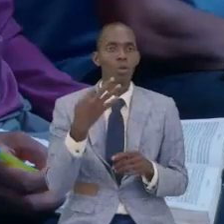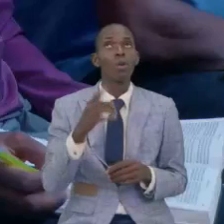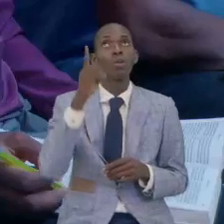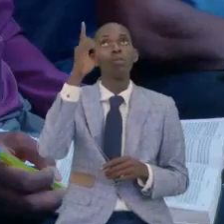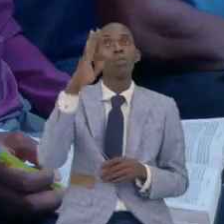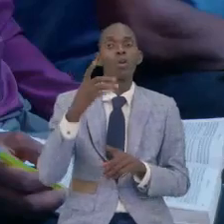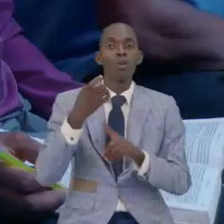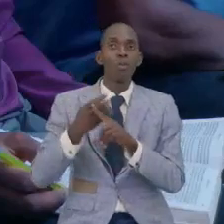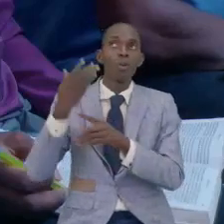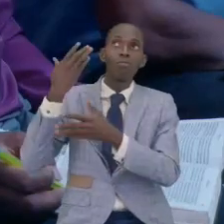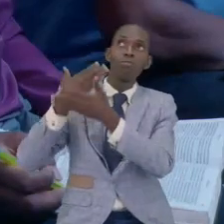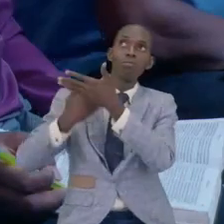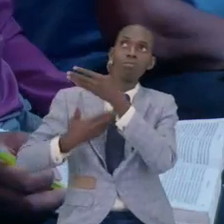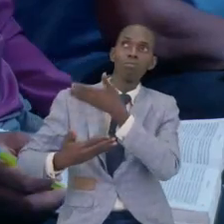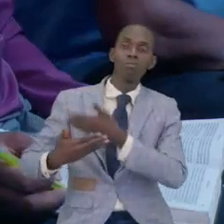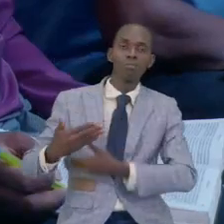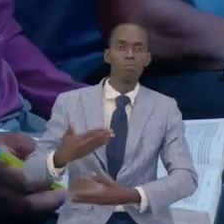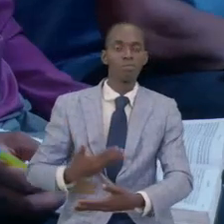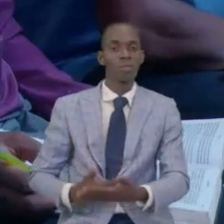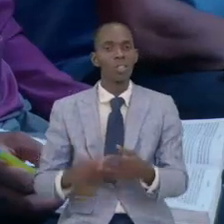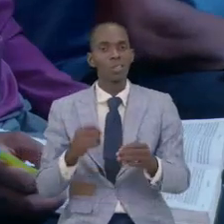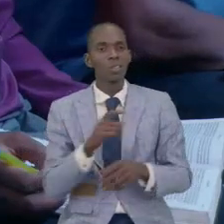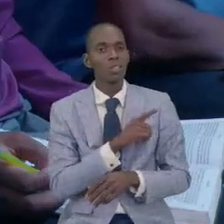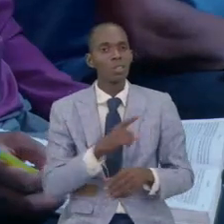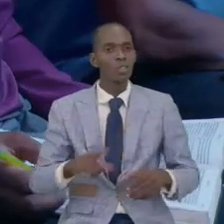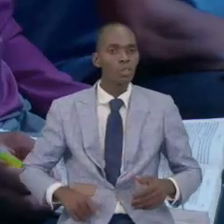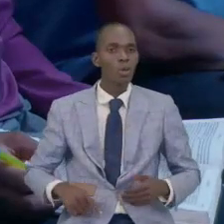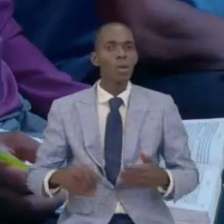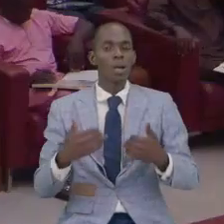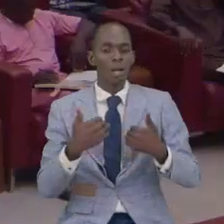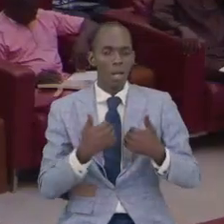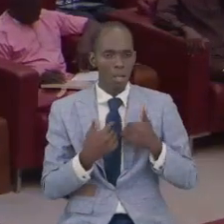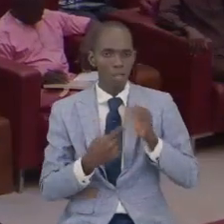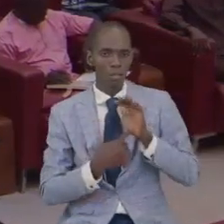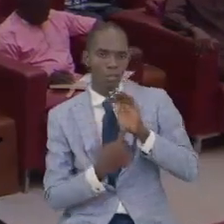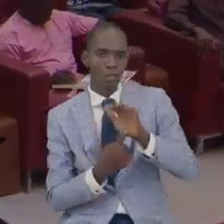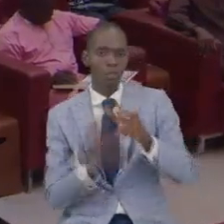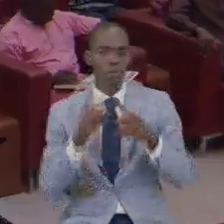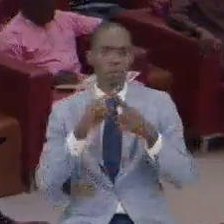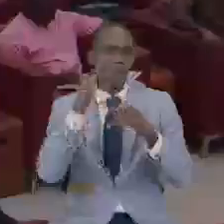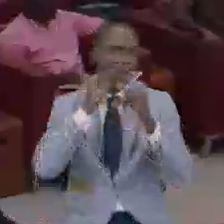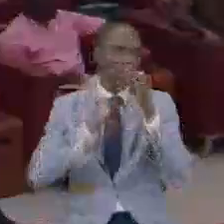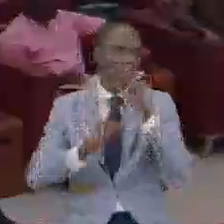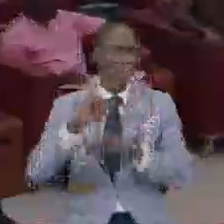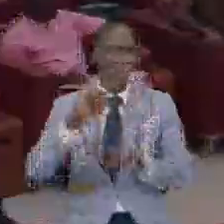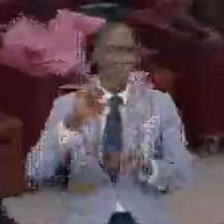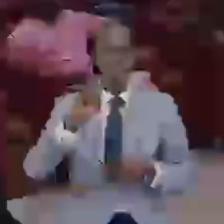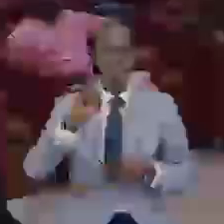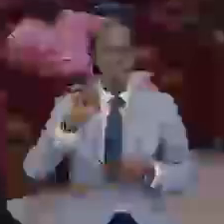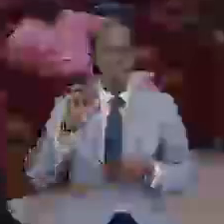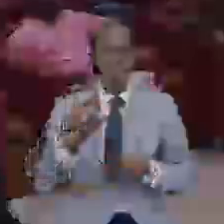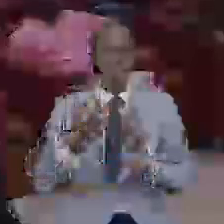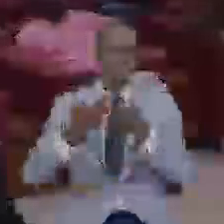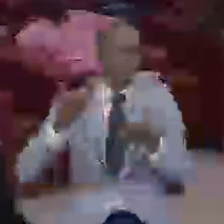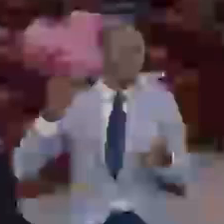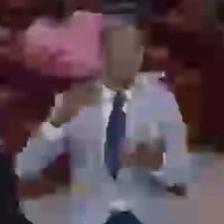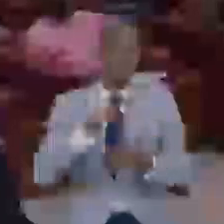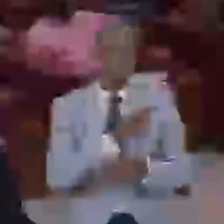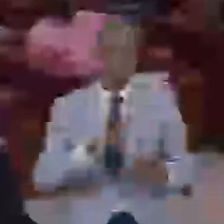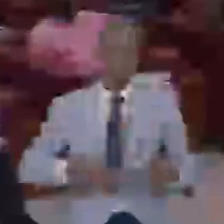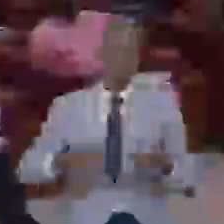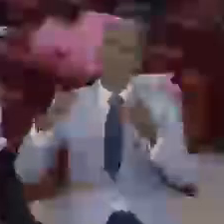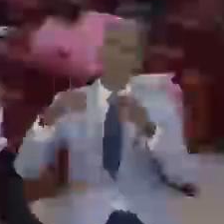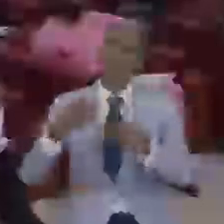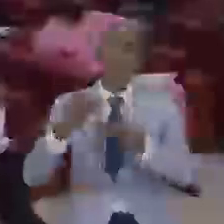to generation. The Lord had revealed to Isaiah many years before Christ came. And when Christ came,